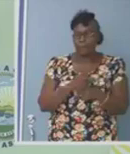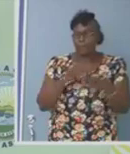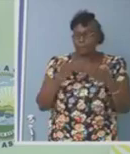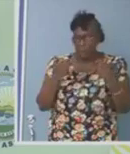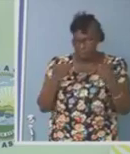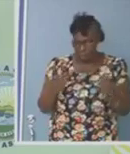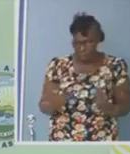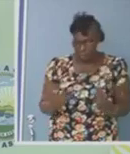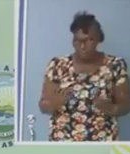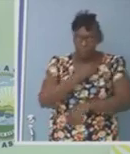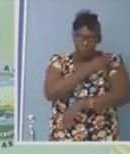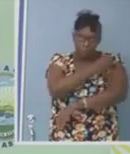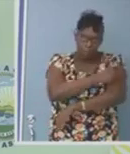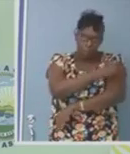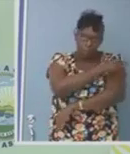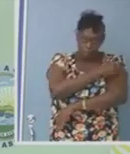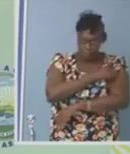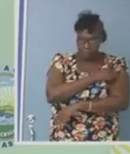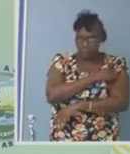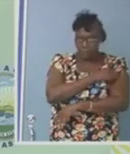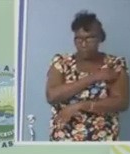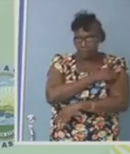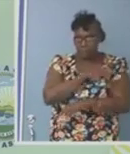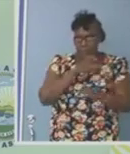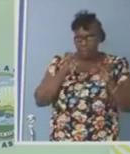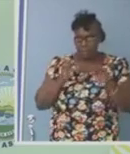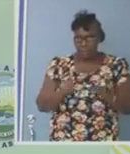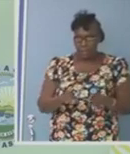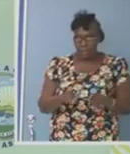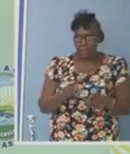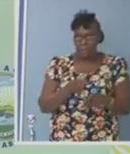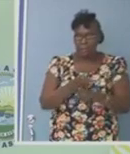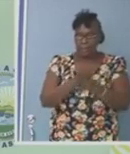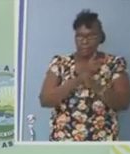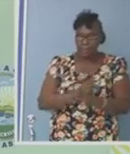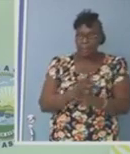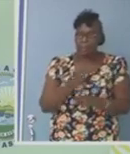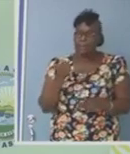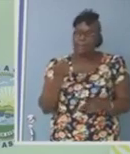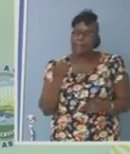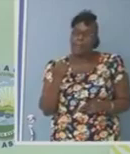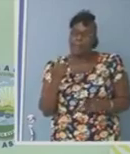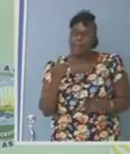the hospital, as we have it, can isolate 11 patients